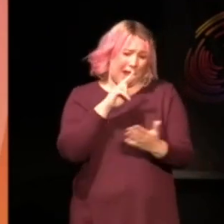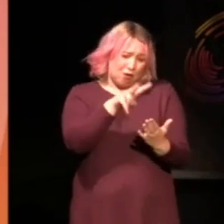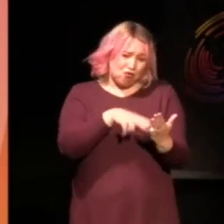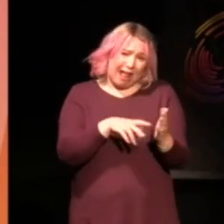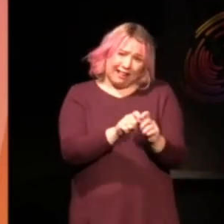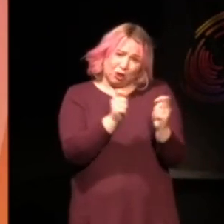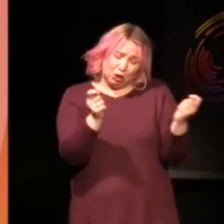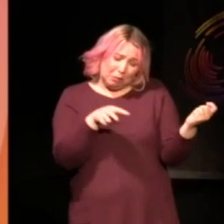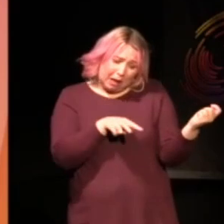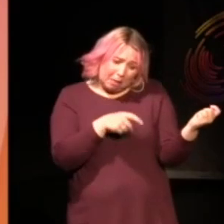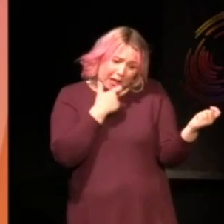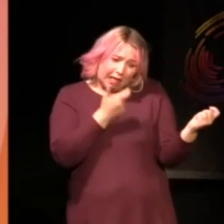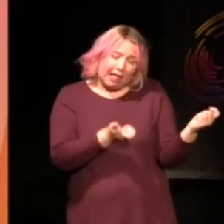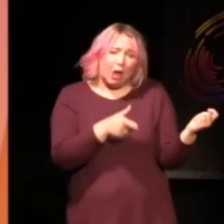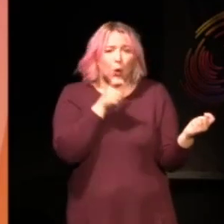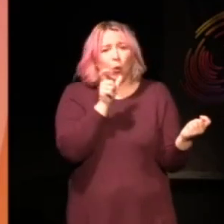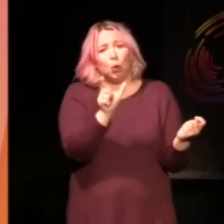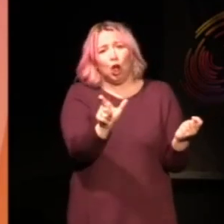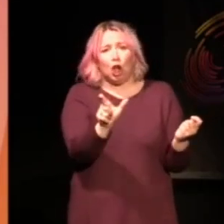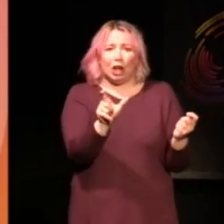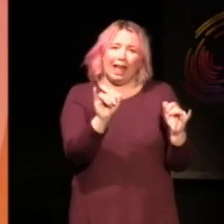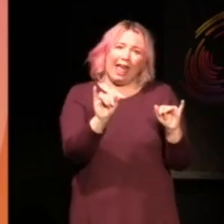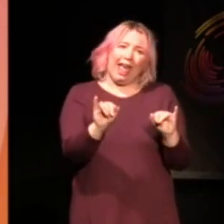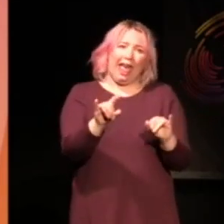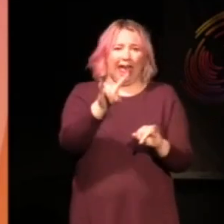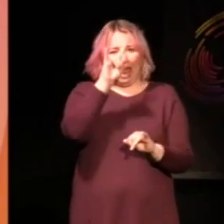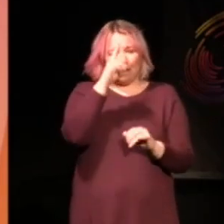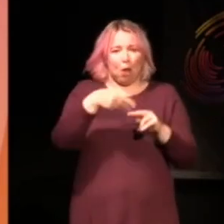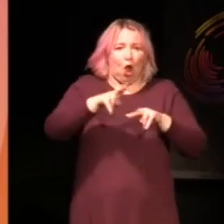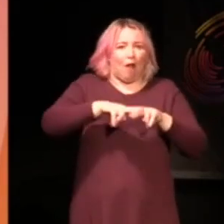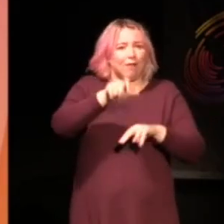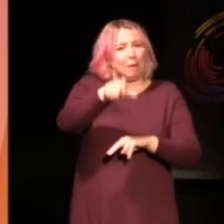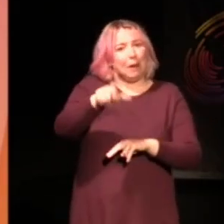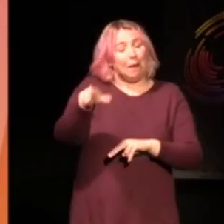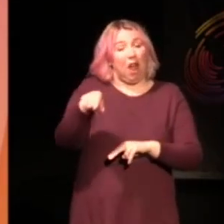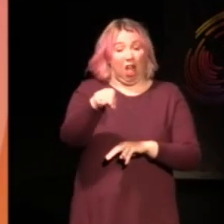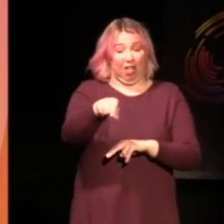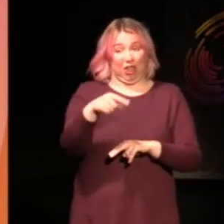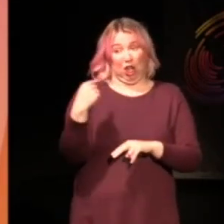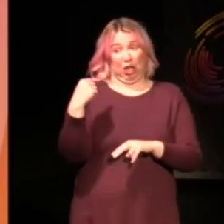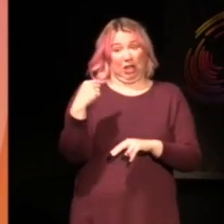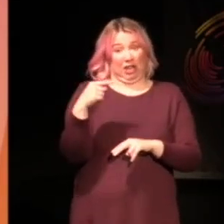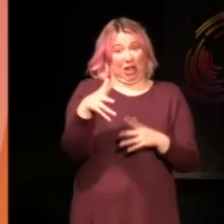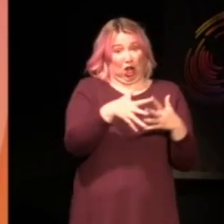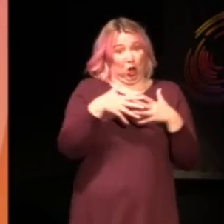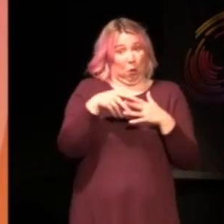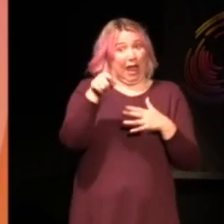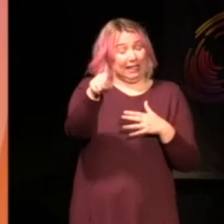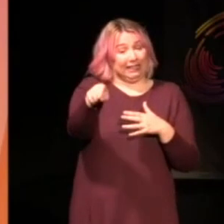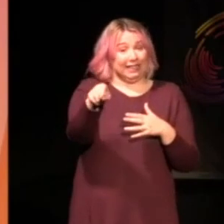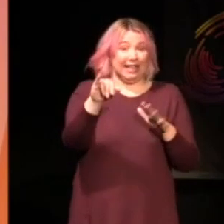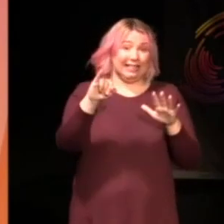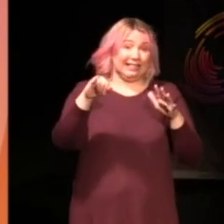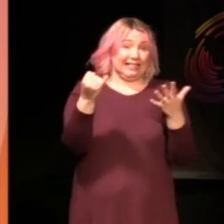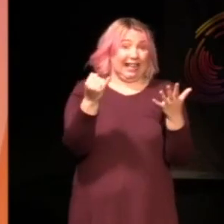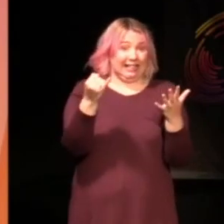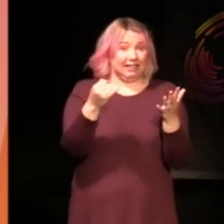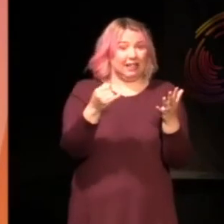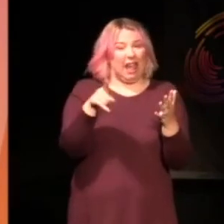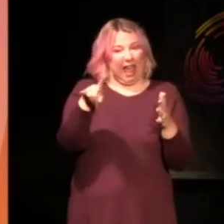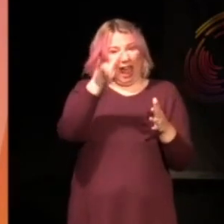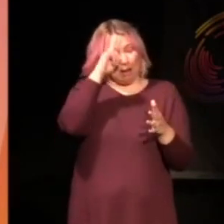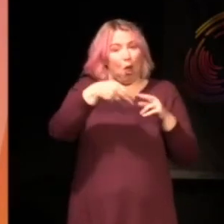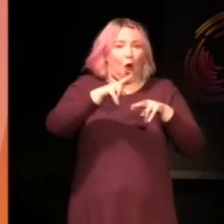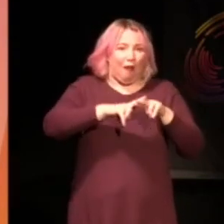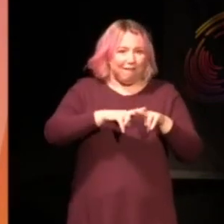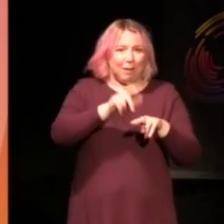who stormed the Capitol in the US on the 6th of January, that's what they wrote on the doors, media is the enemy of the people.